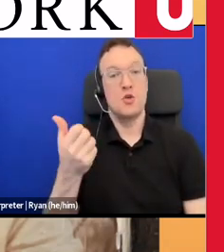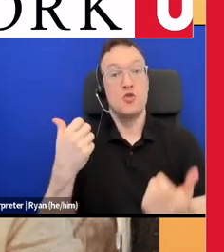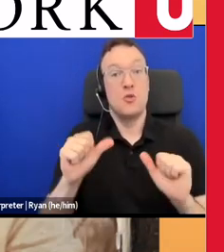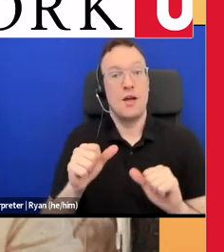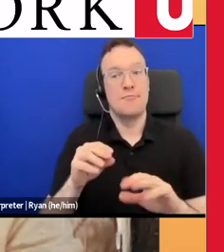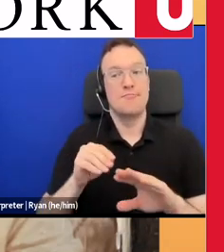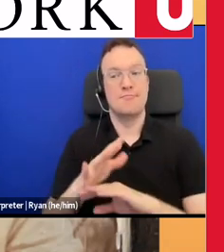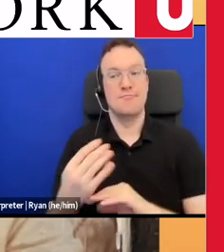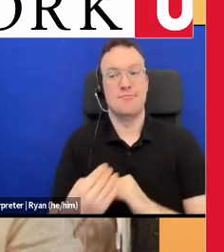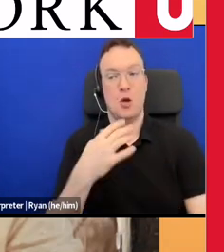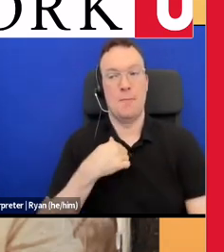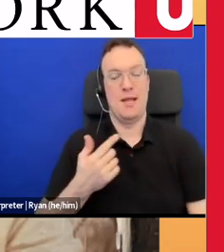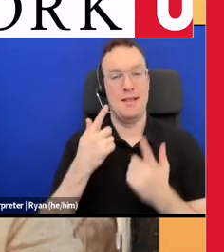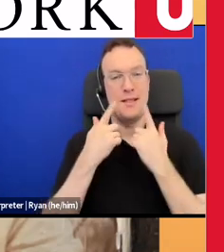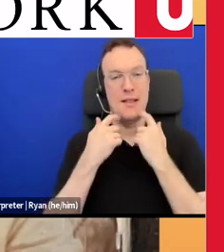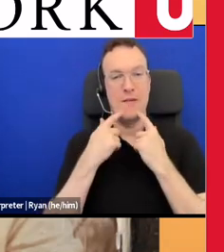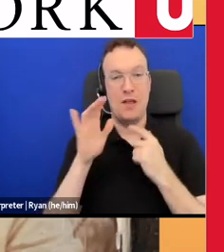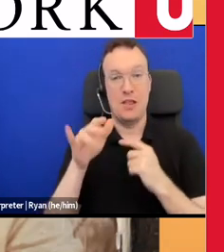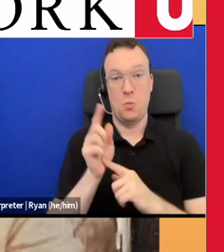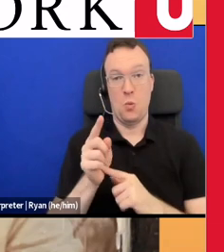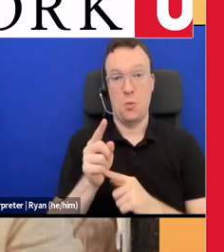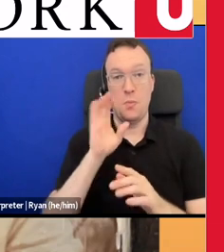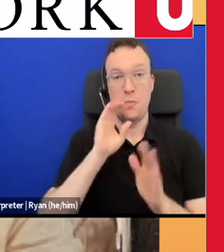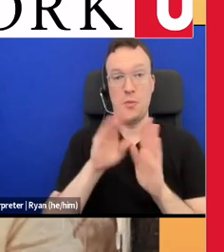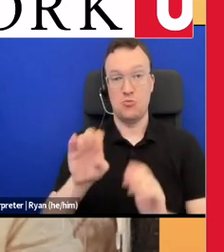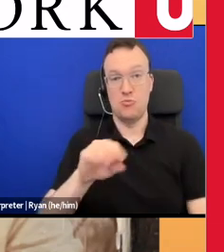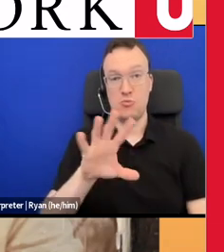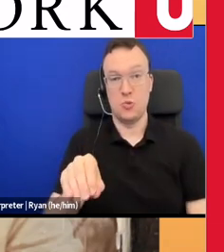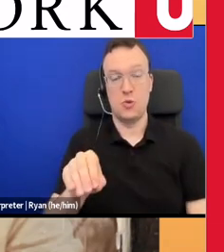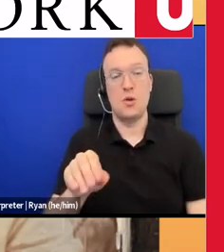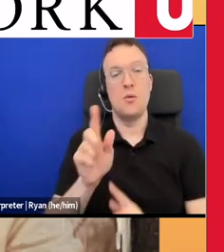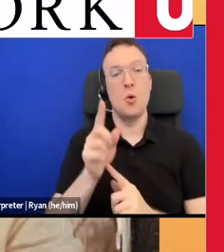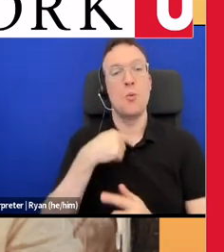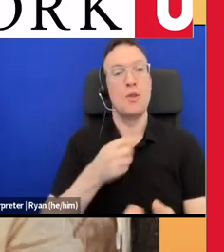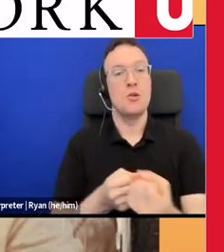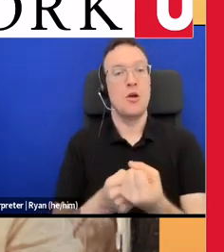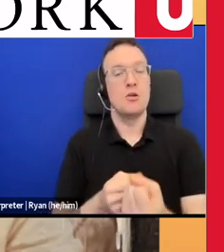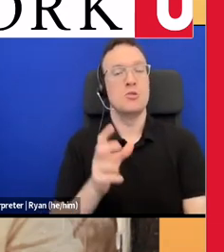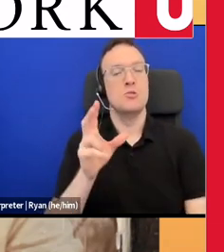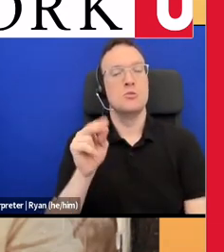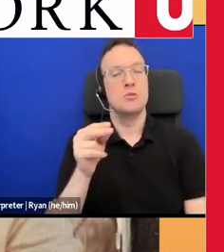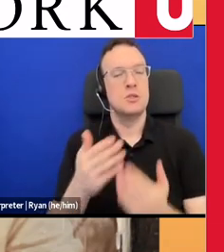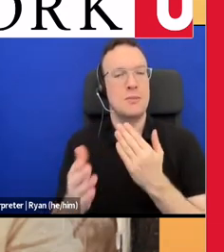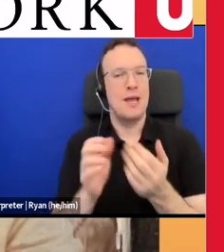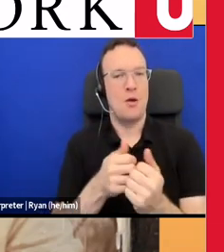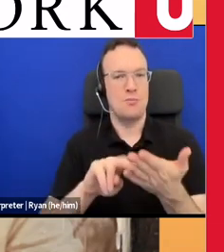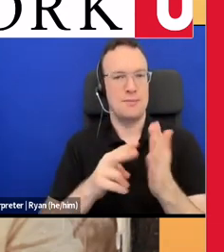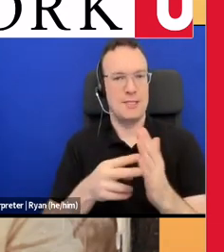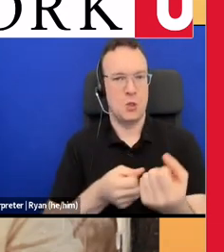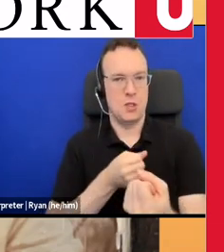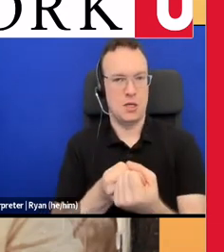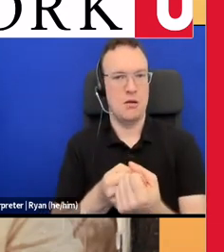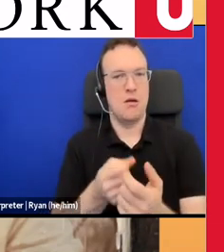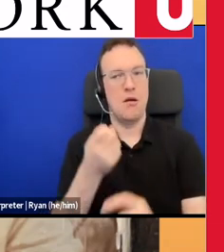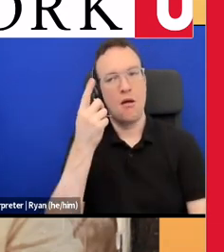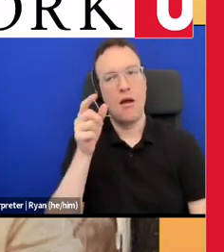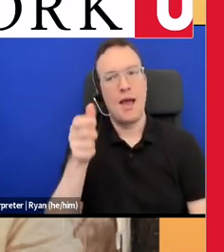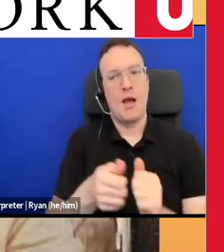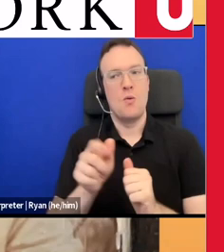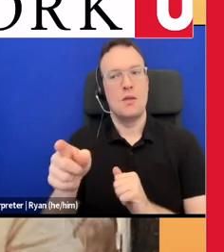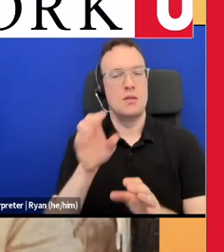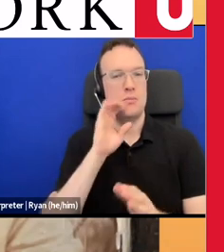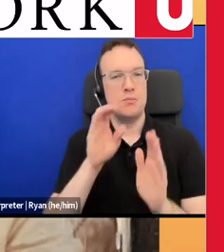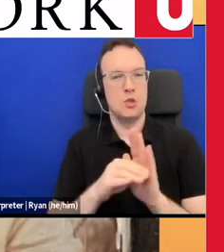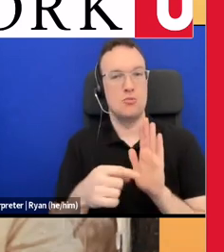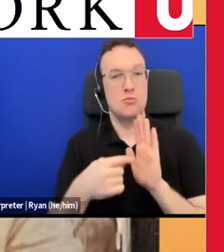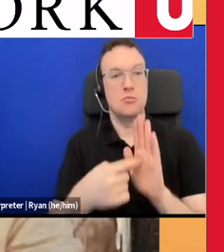laugh. The moment that picture was taken was not a moment of solidarity, regardless of how you define it. But the way this picture